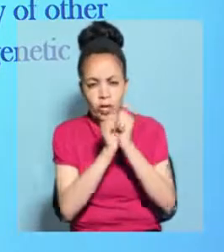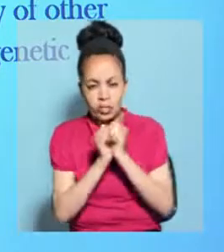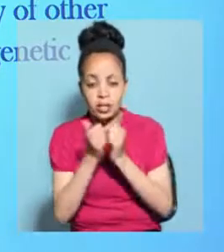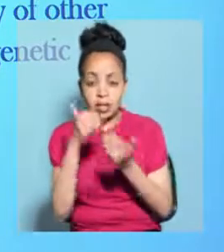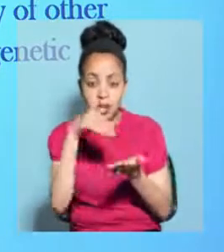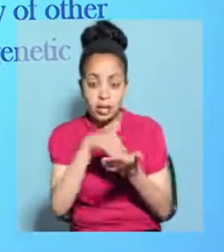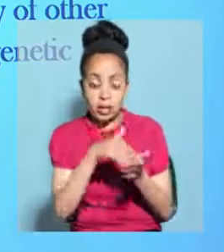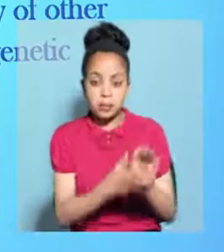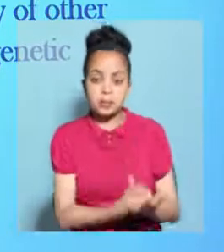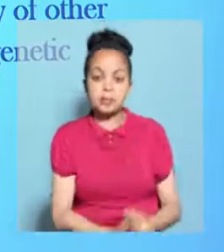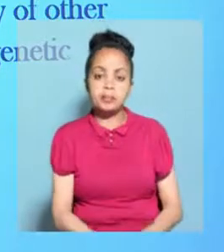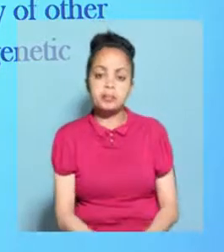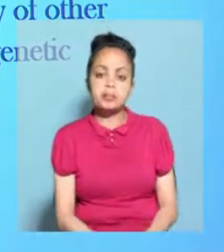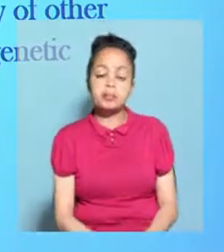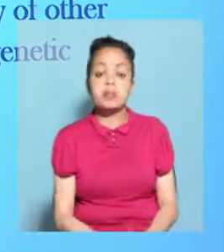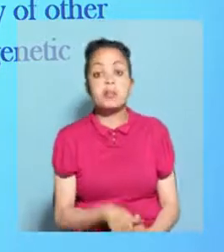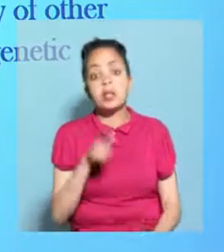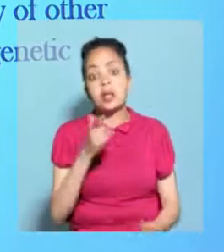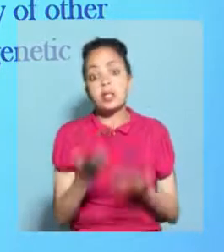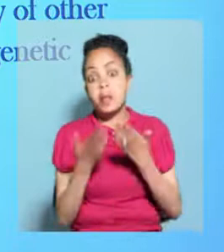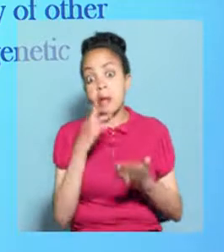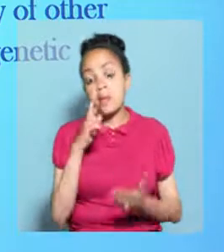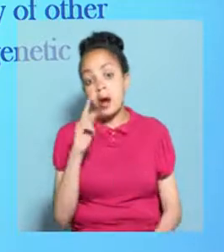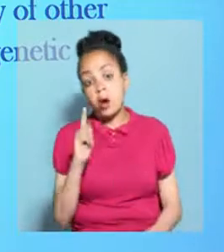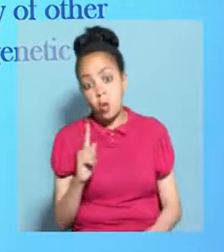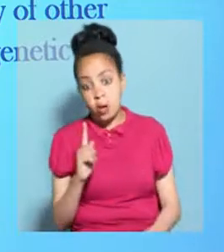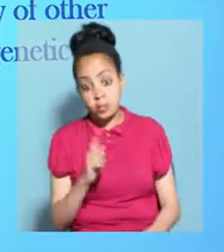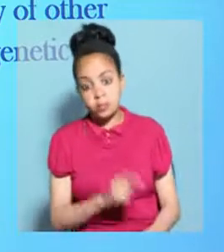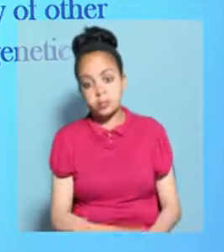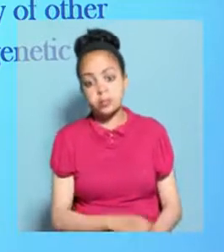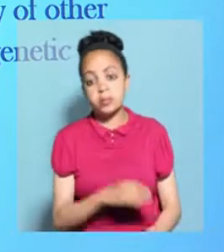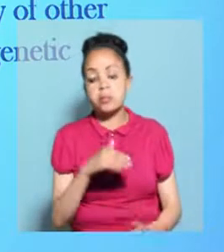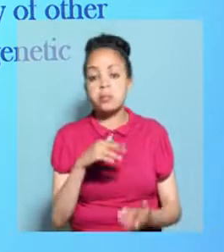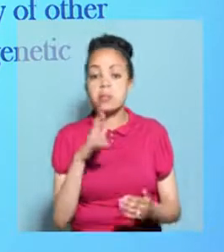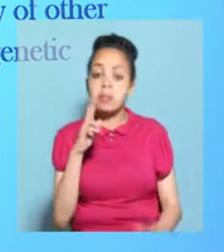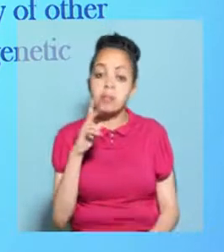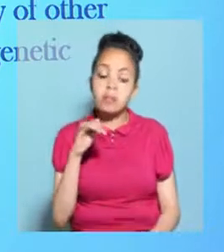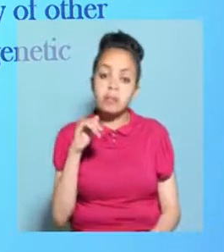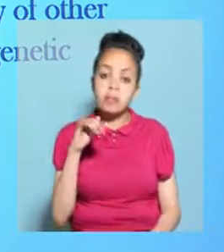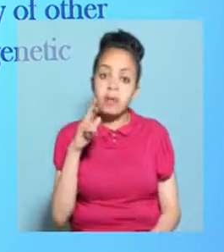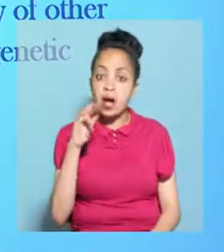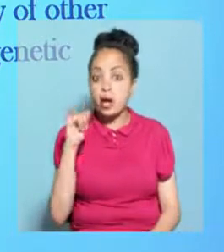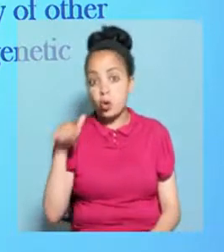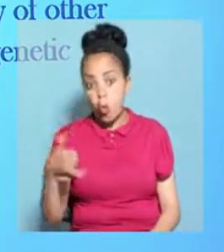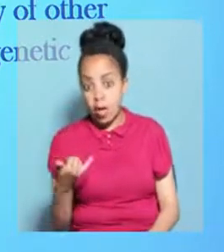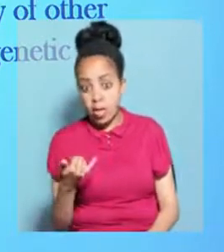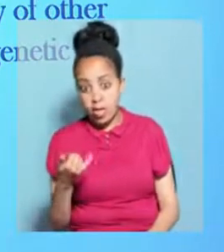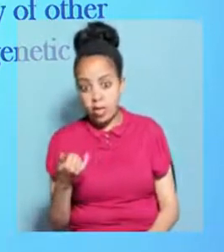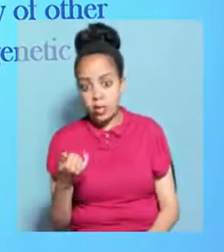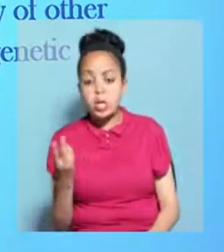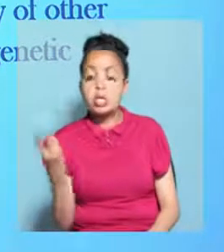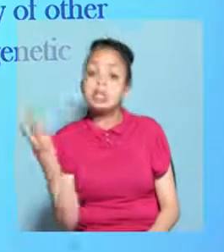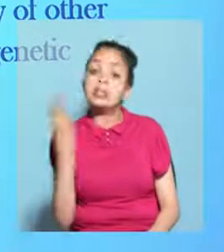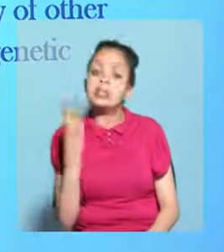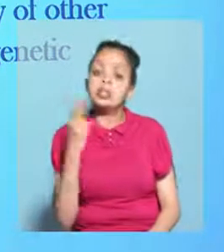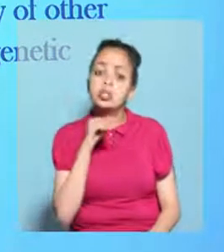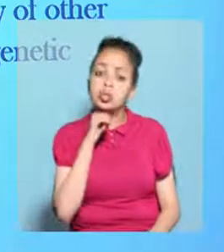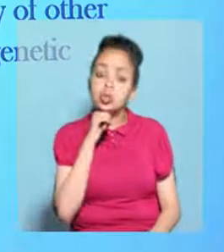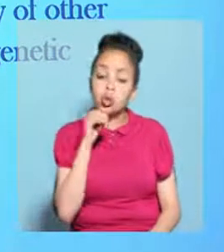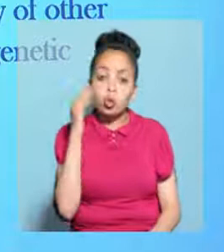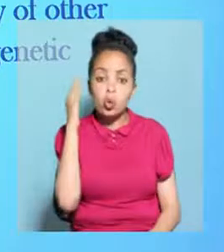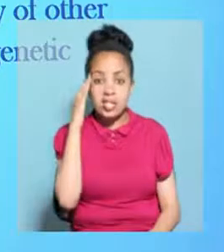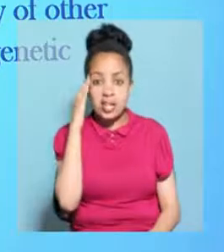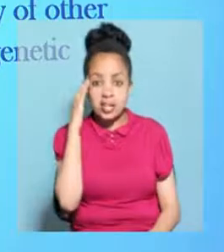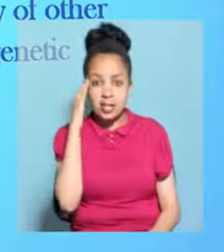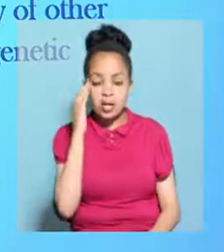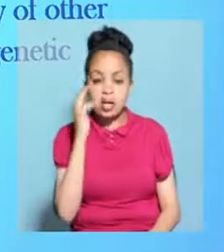And again, it may be R1 and again R1. These two characters cannot be